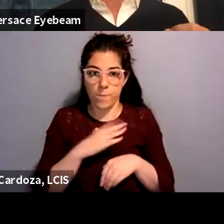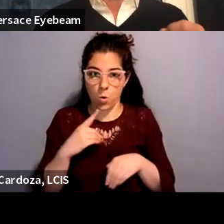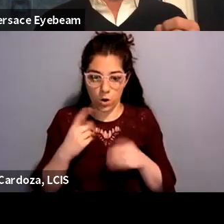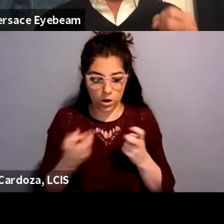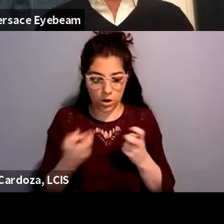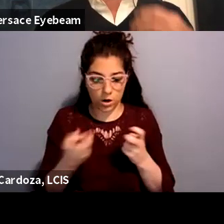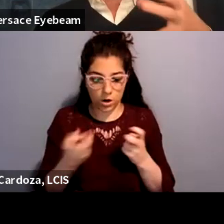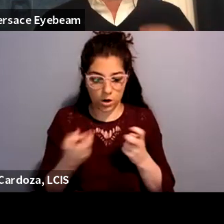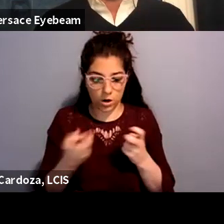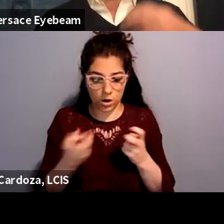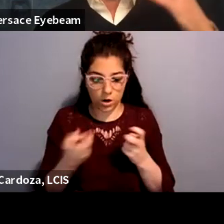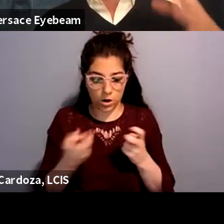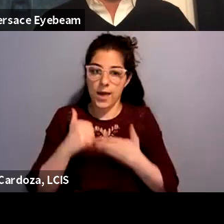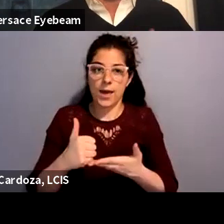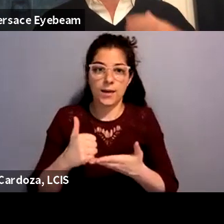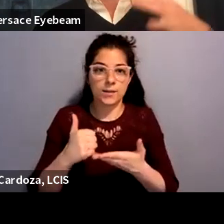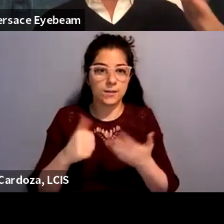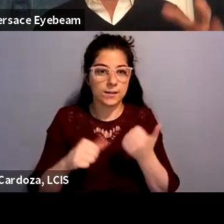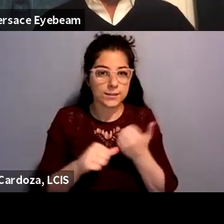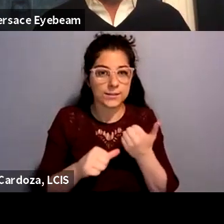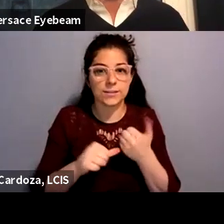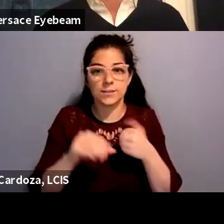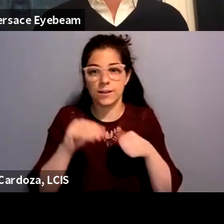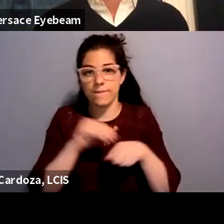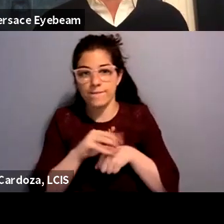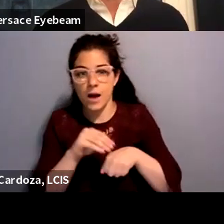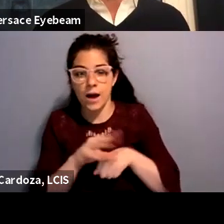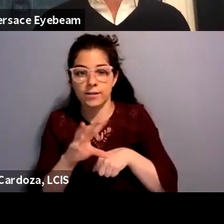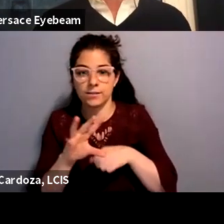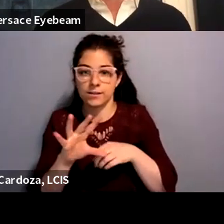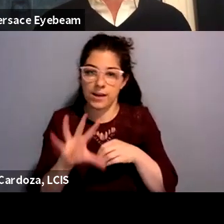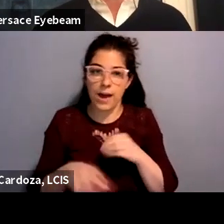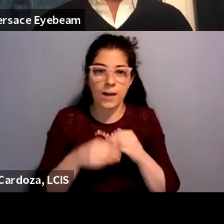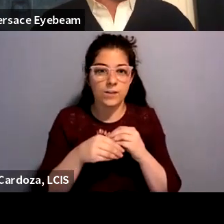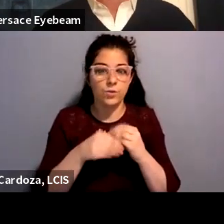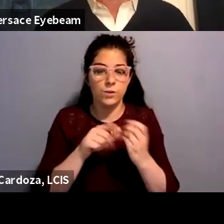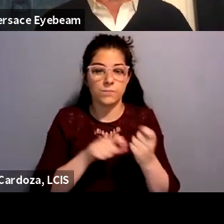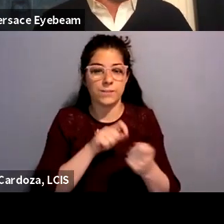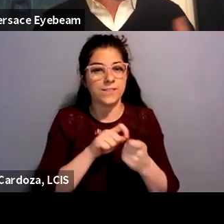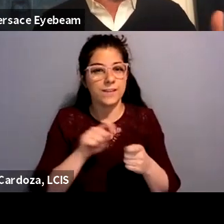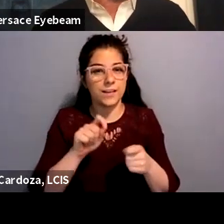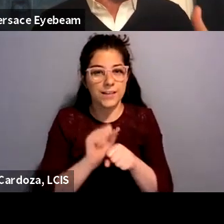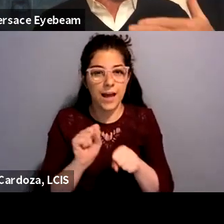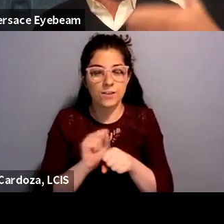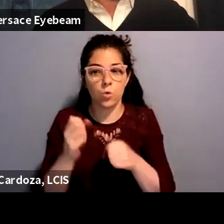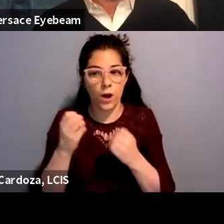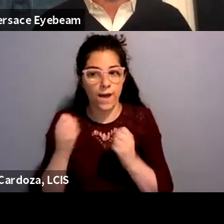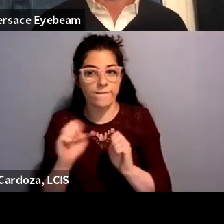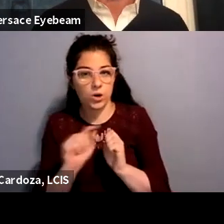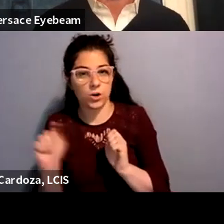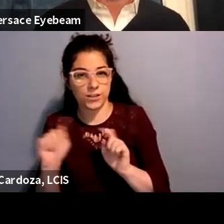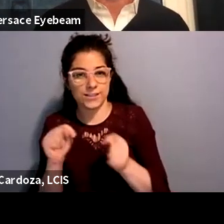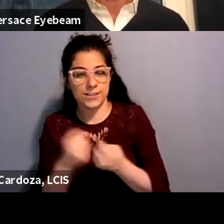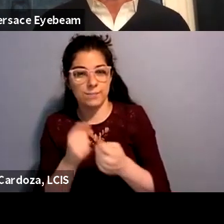that could aid, assist, advise, be additive to a particular task or effort that the team